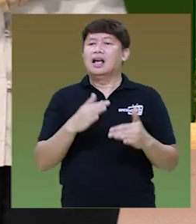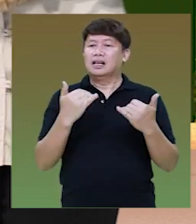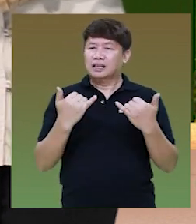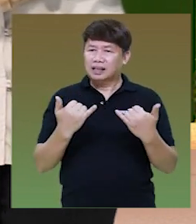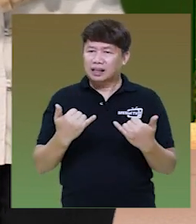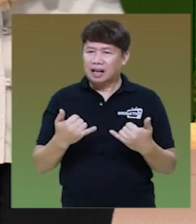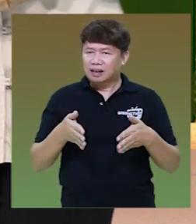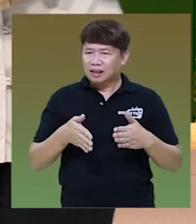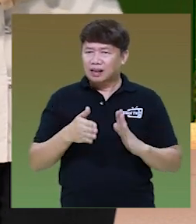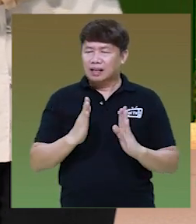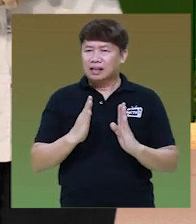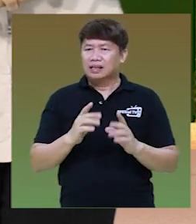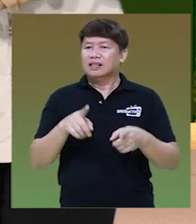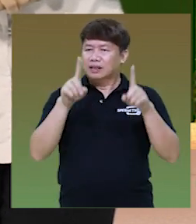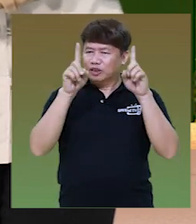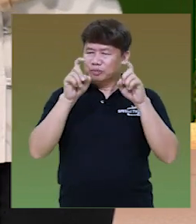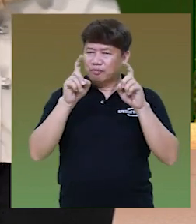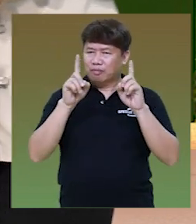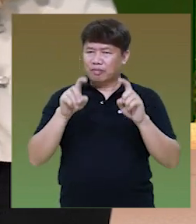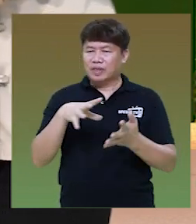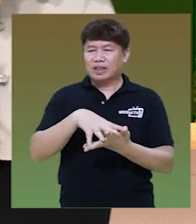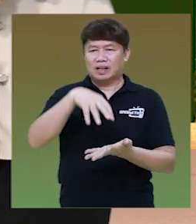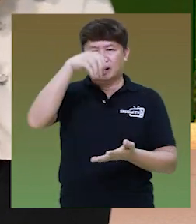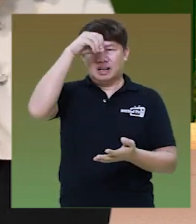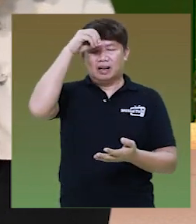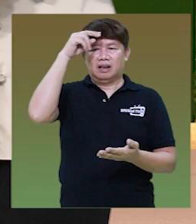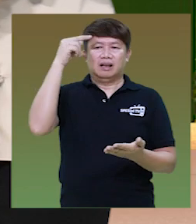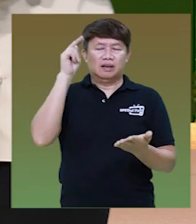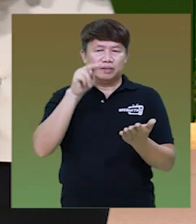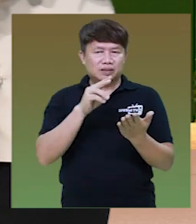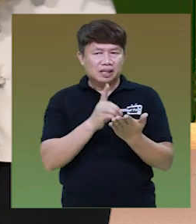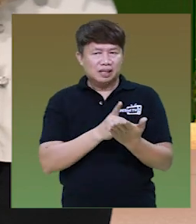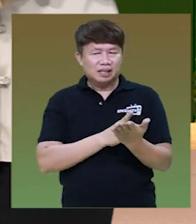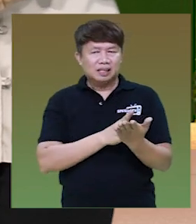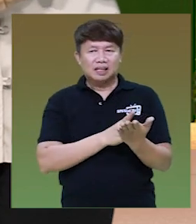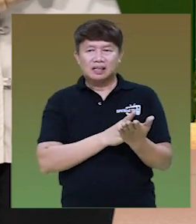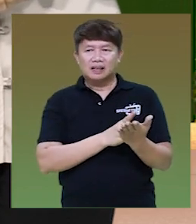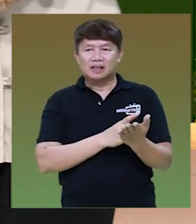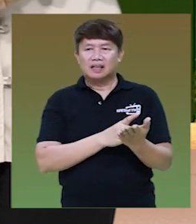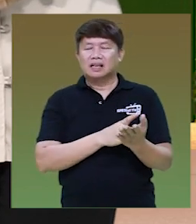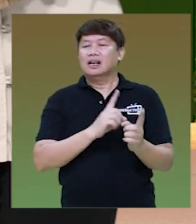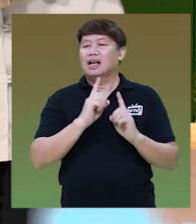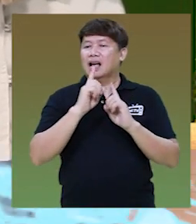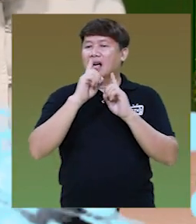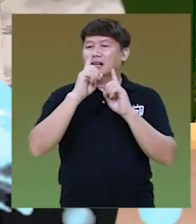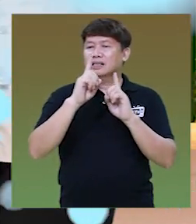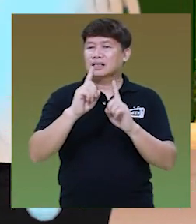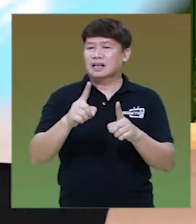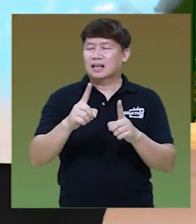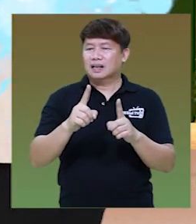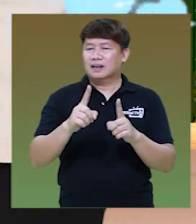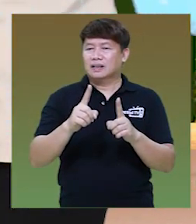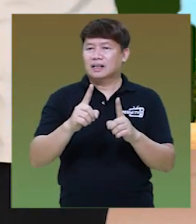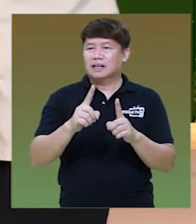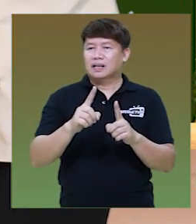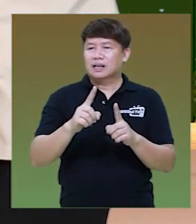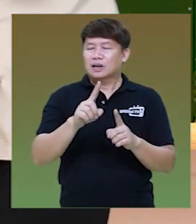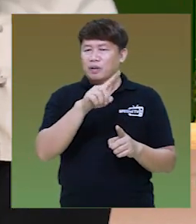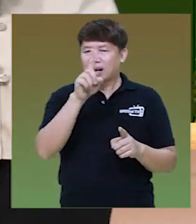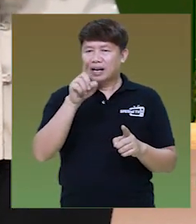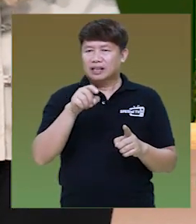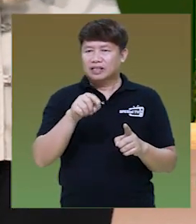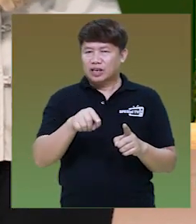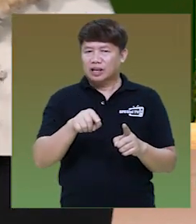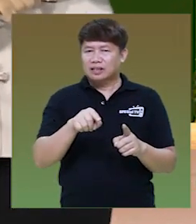let's test your learning on noting details. Answer the questions carefully and show what you've got.